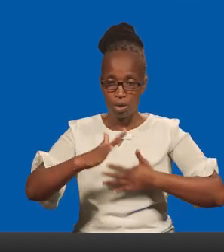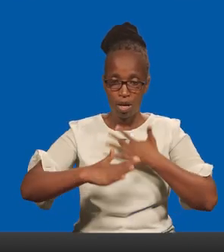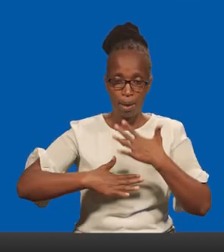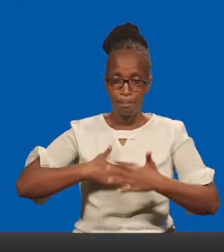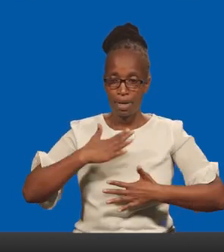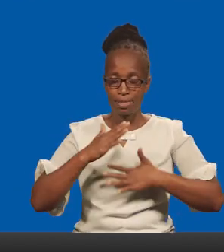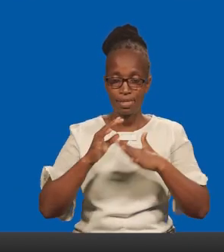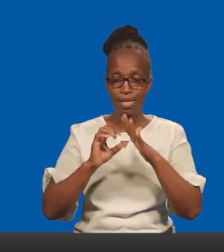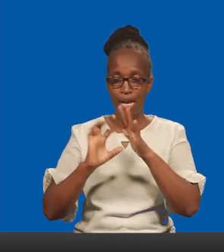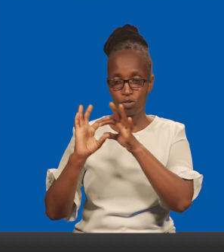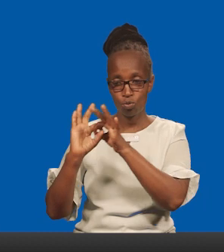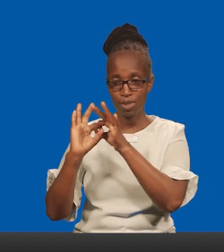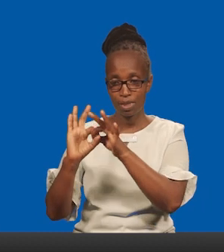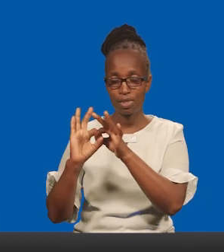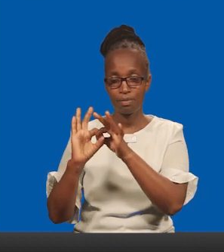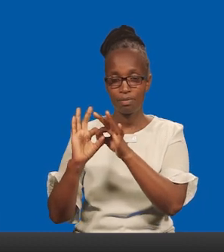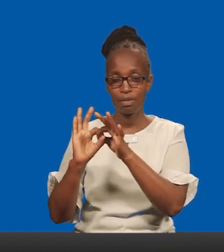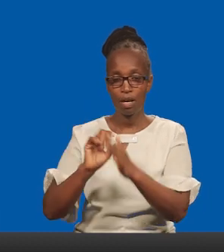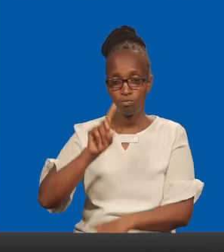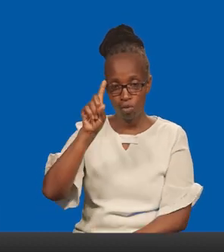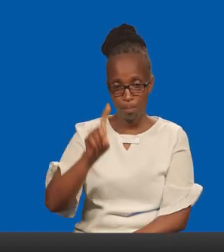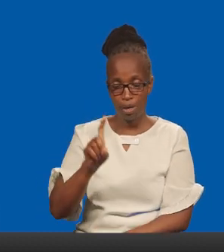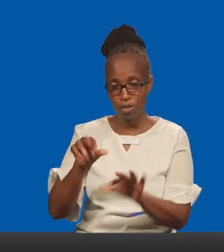we embrace unity.